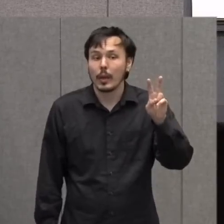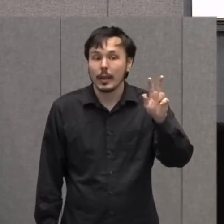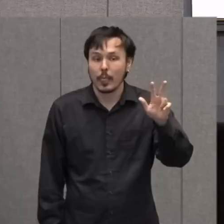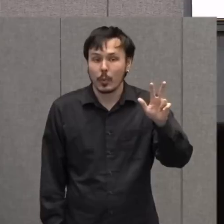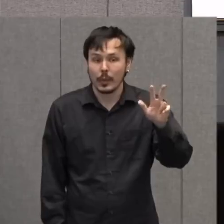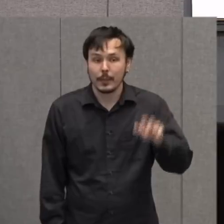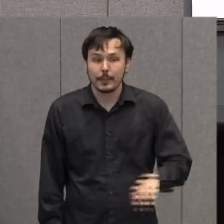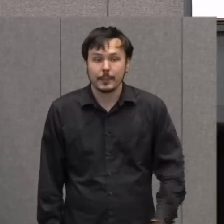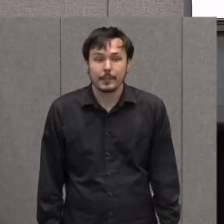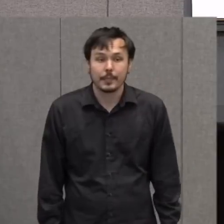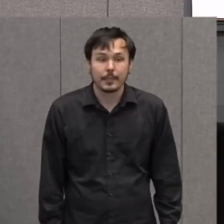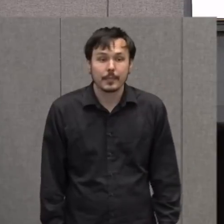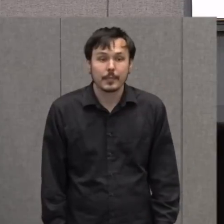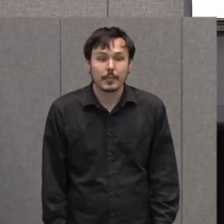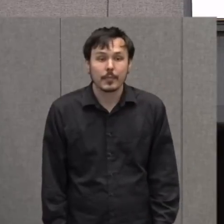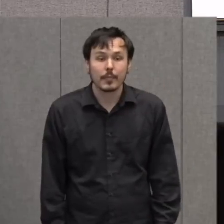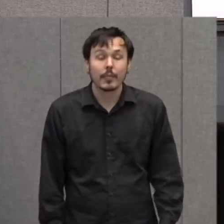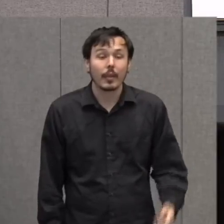23,